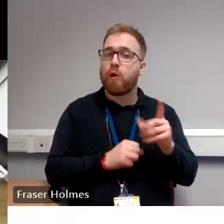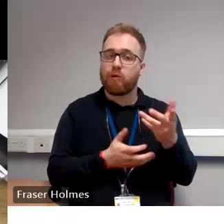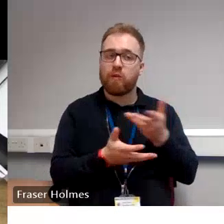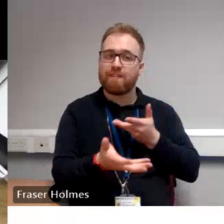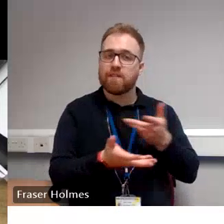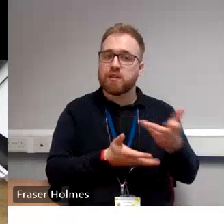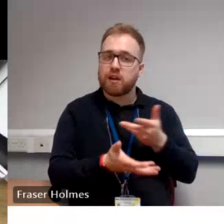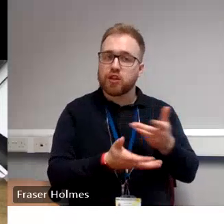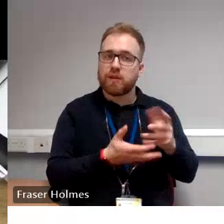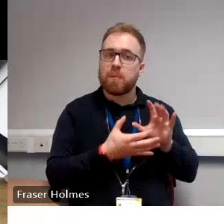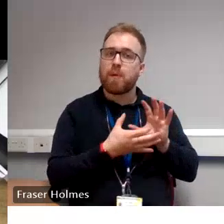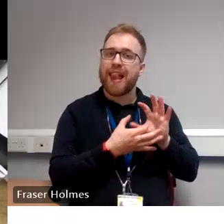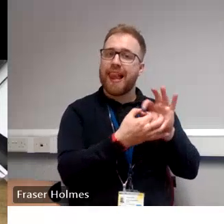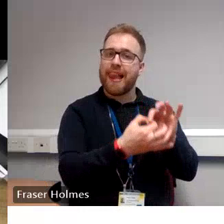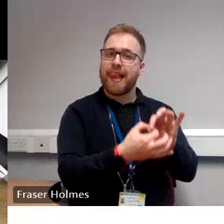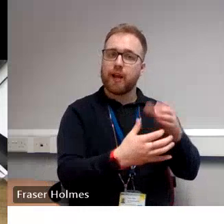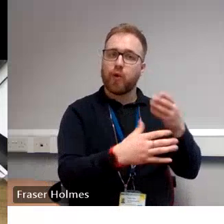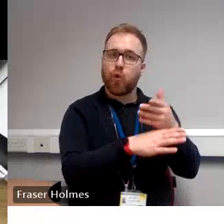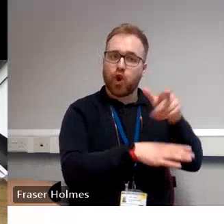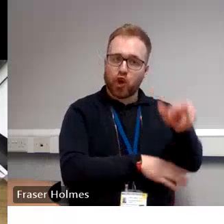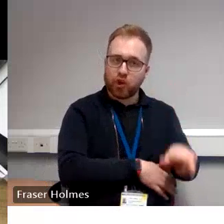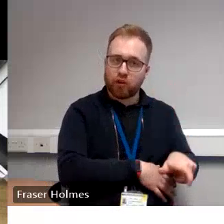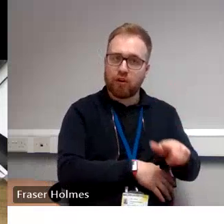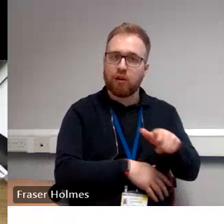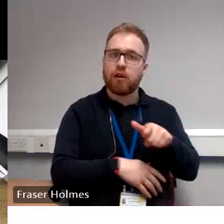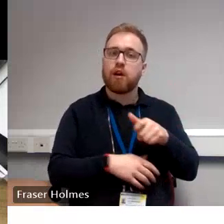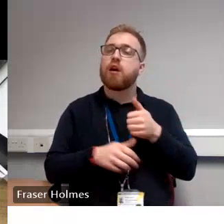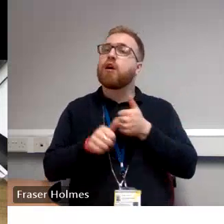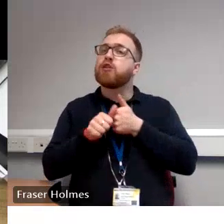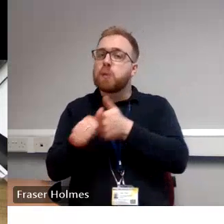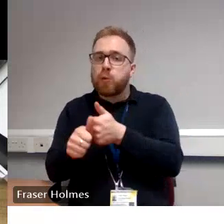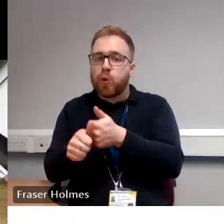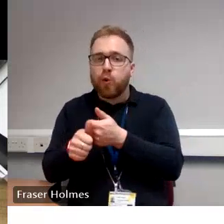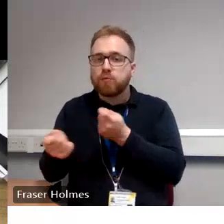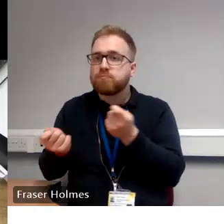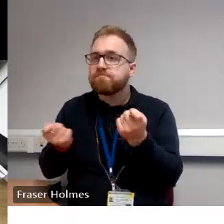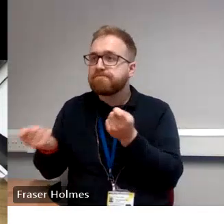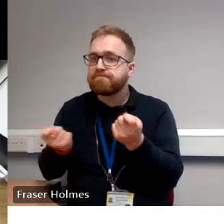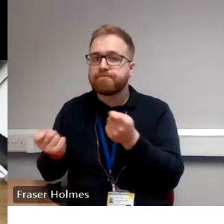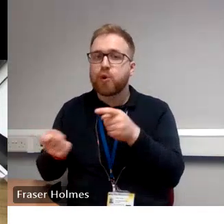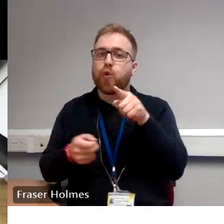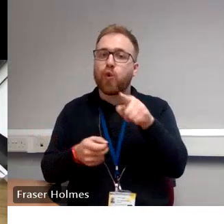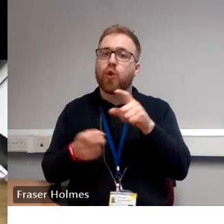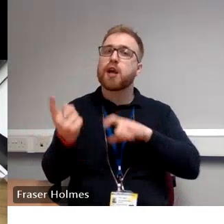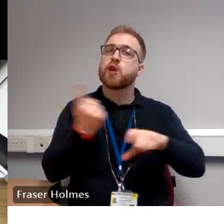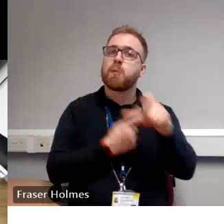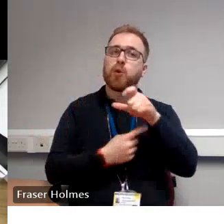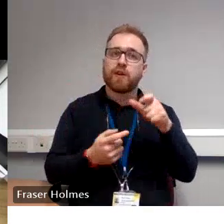with a link worker, a support broker, or a community navigator.